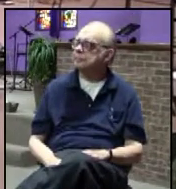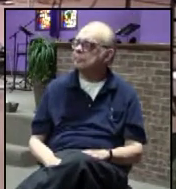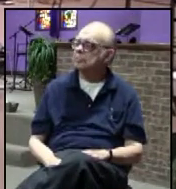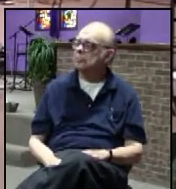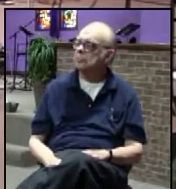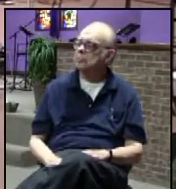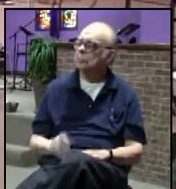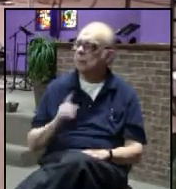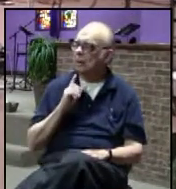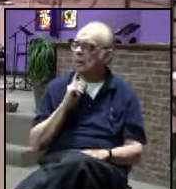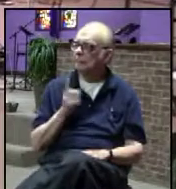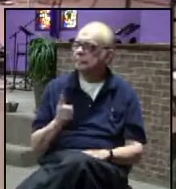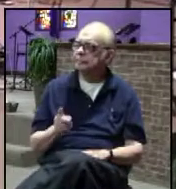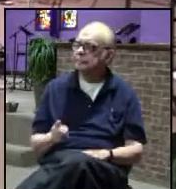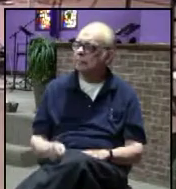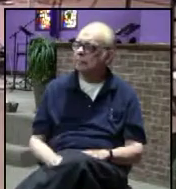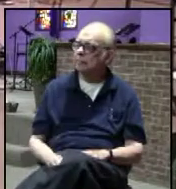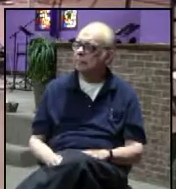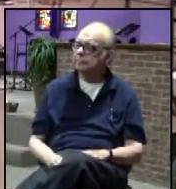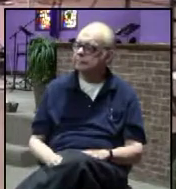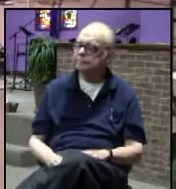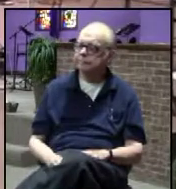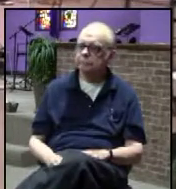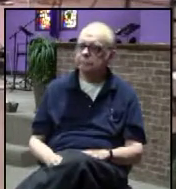As a matter of fact,